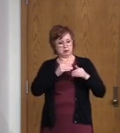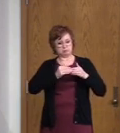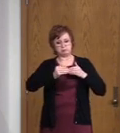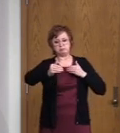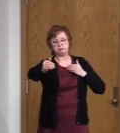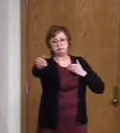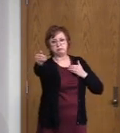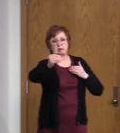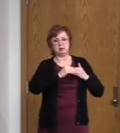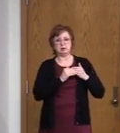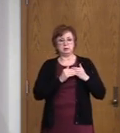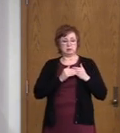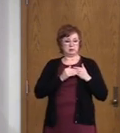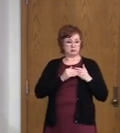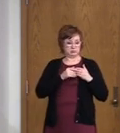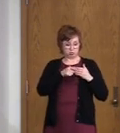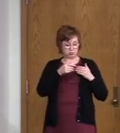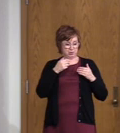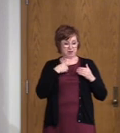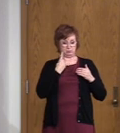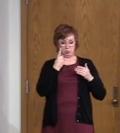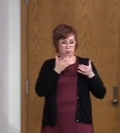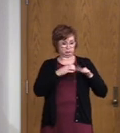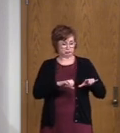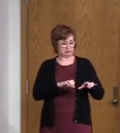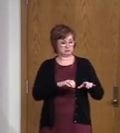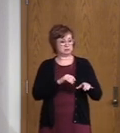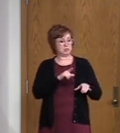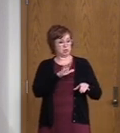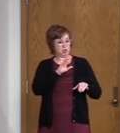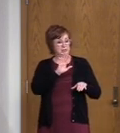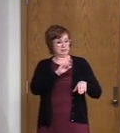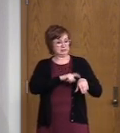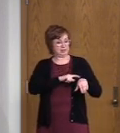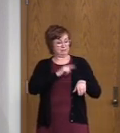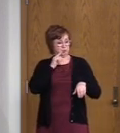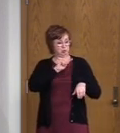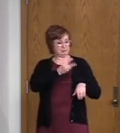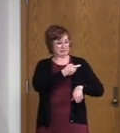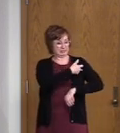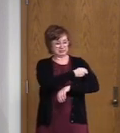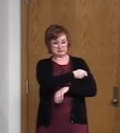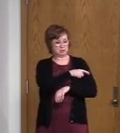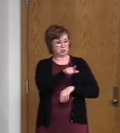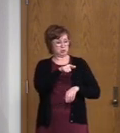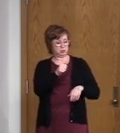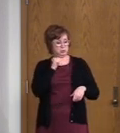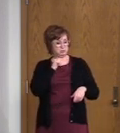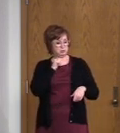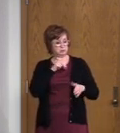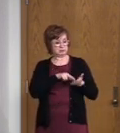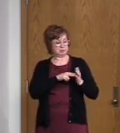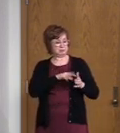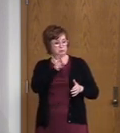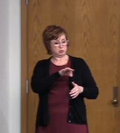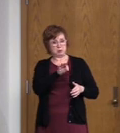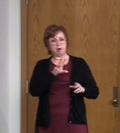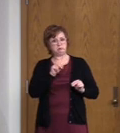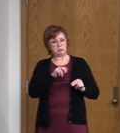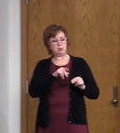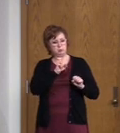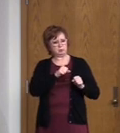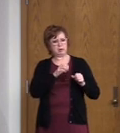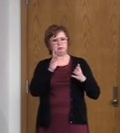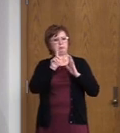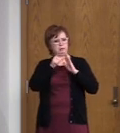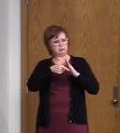not a one and done. It's a program that we're trying to make as flexible as possible so that people of this province can get vaccinated as